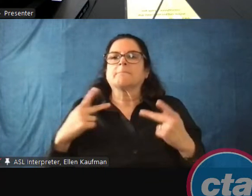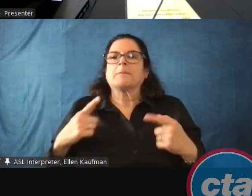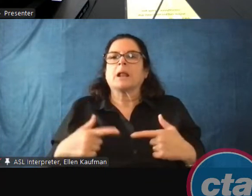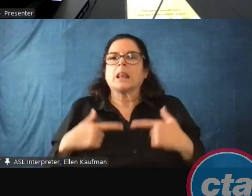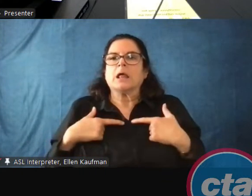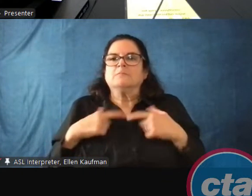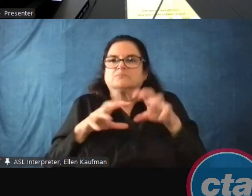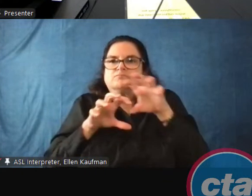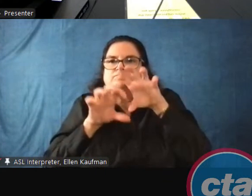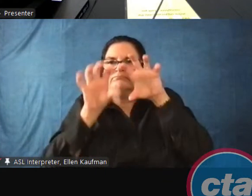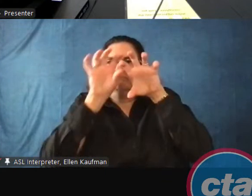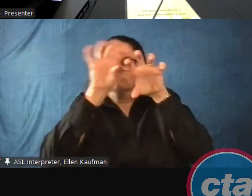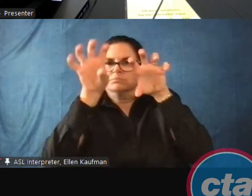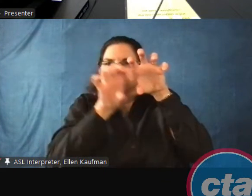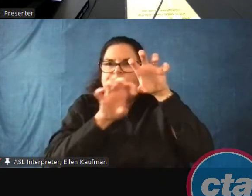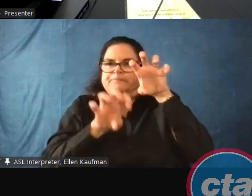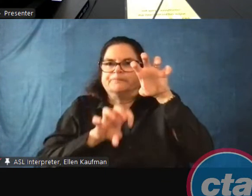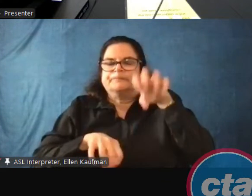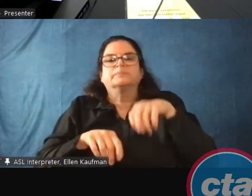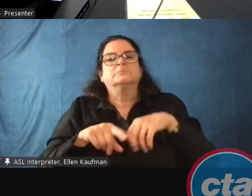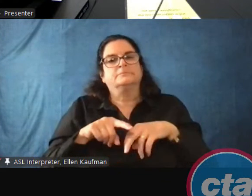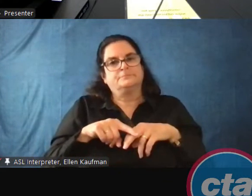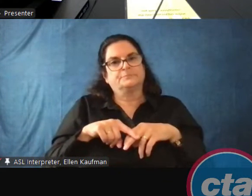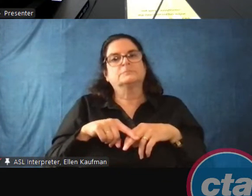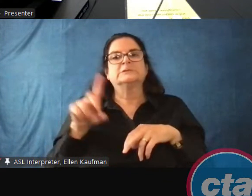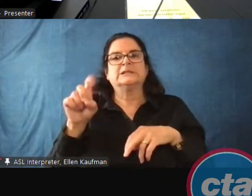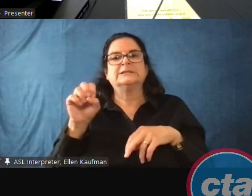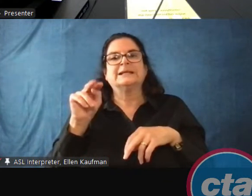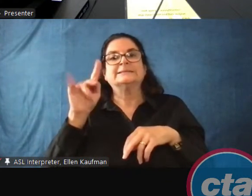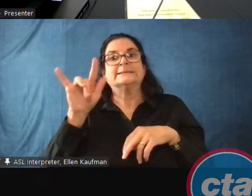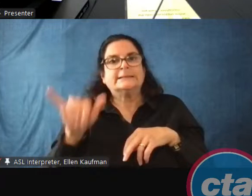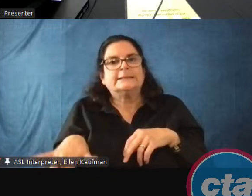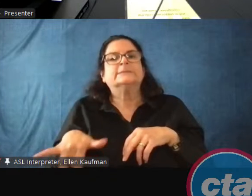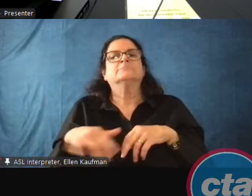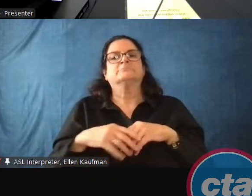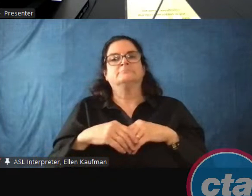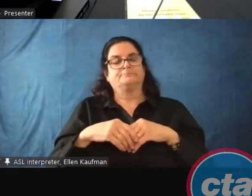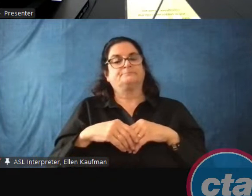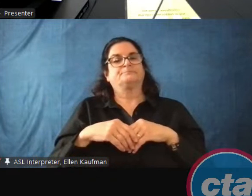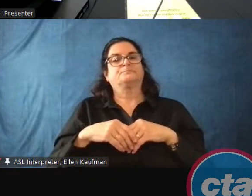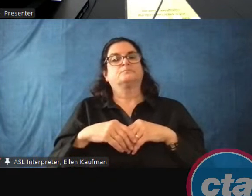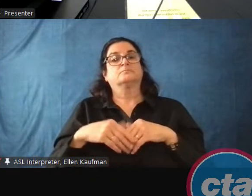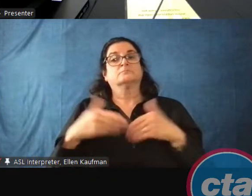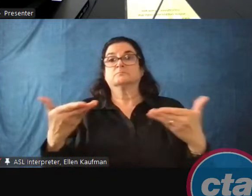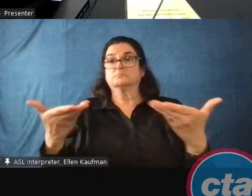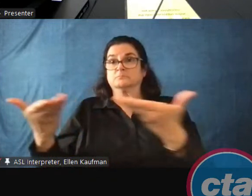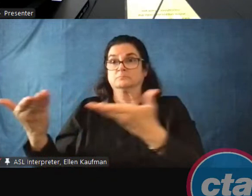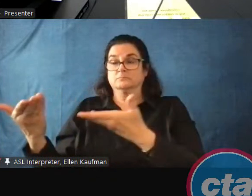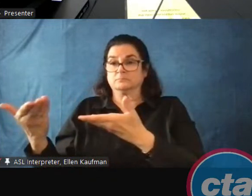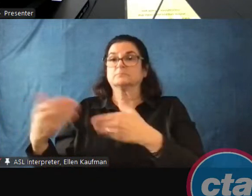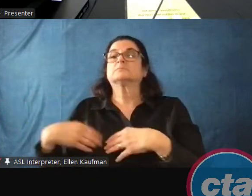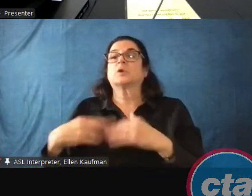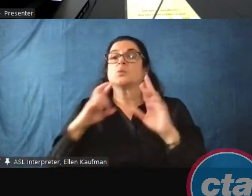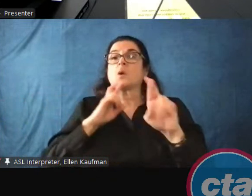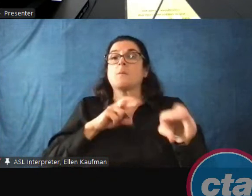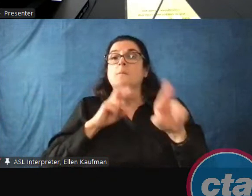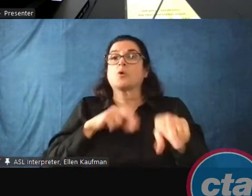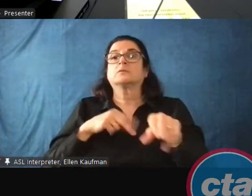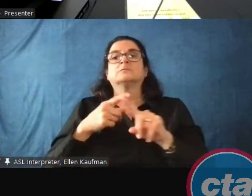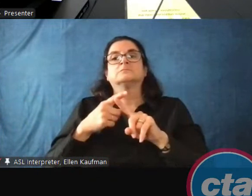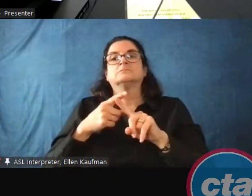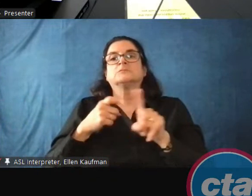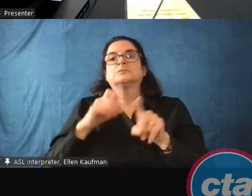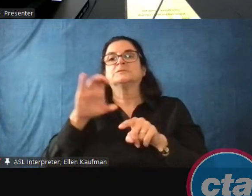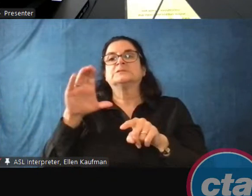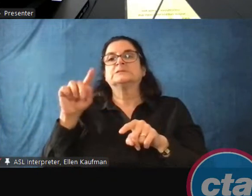much higher. And I would like to thank my colleague from Argonne, as well as all the support from CTA in that study. And that